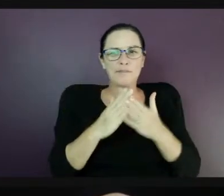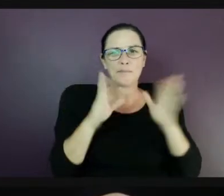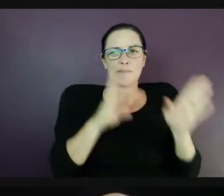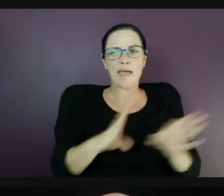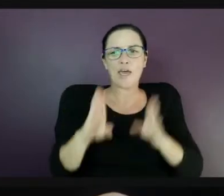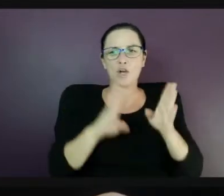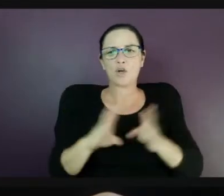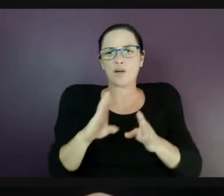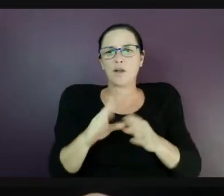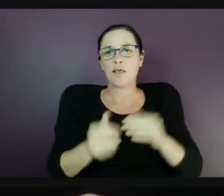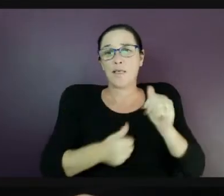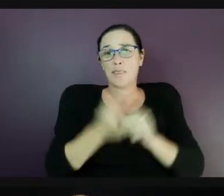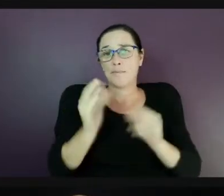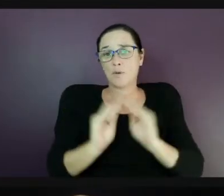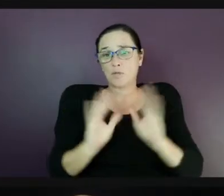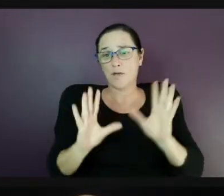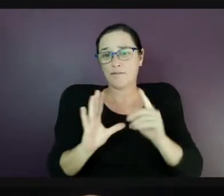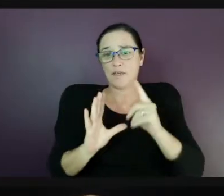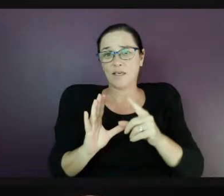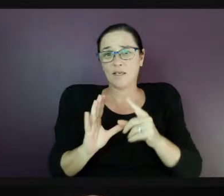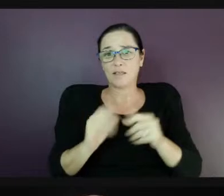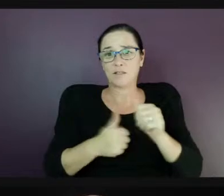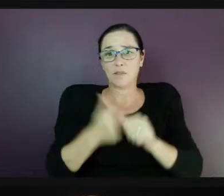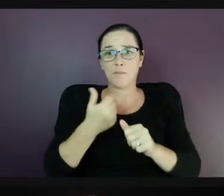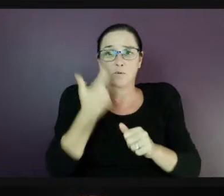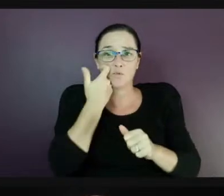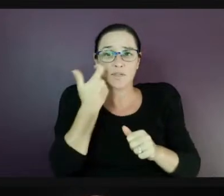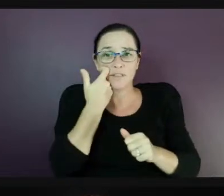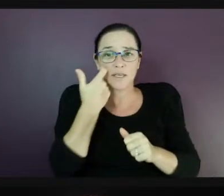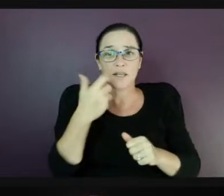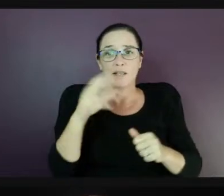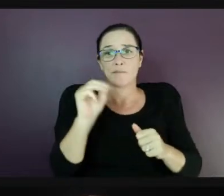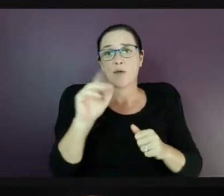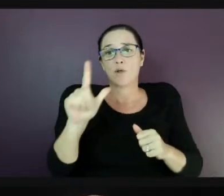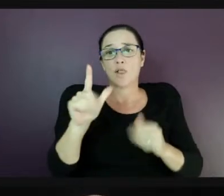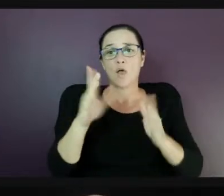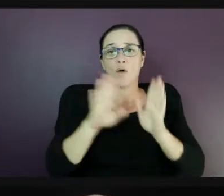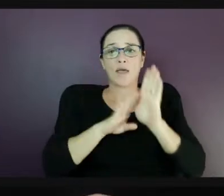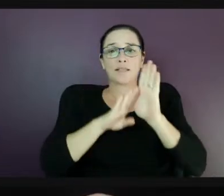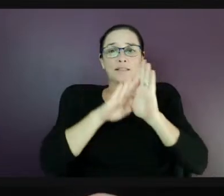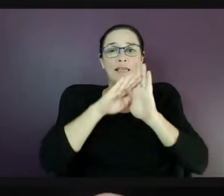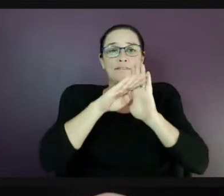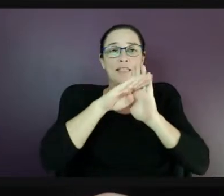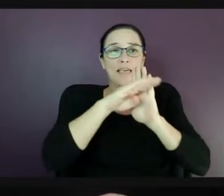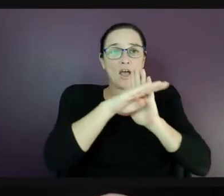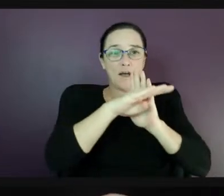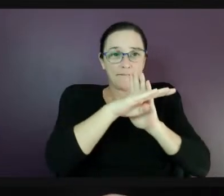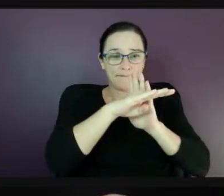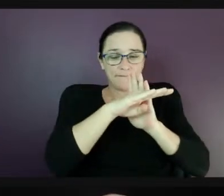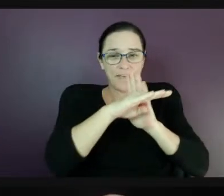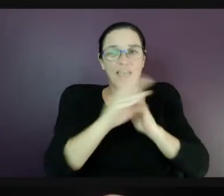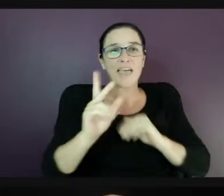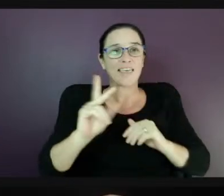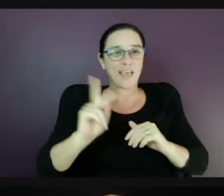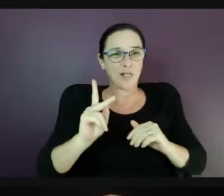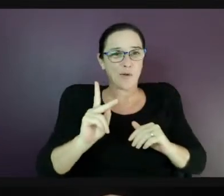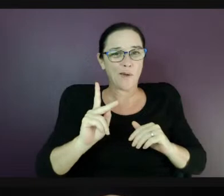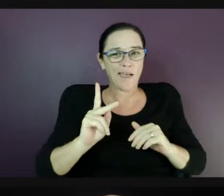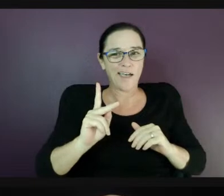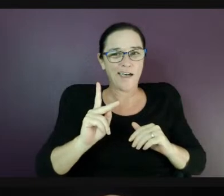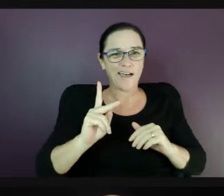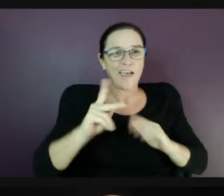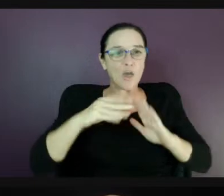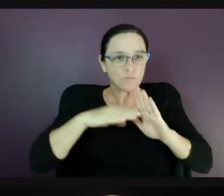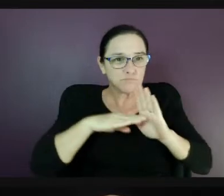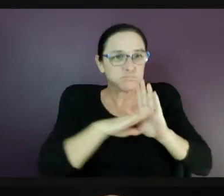most obvious to tell is the most recent thing here. As Mauna Loa is leveling off, Kilauea seems to be ramping up that same exact period of